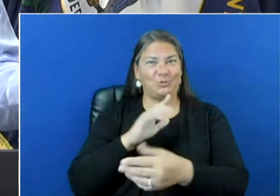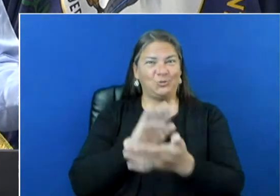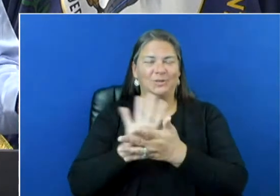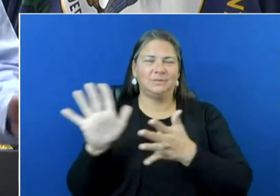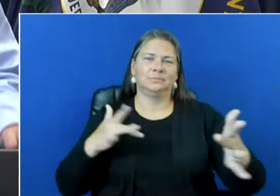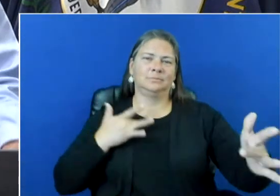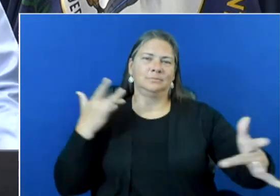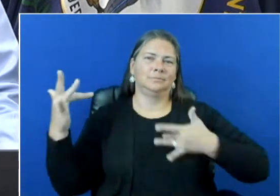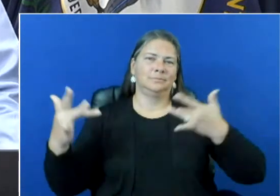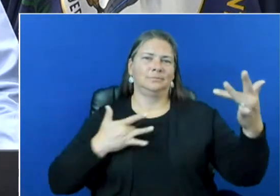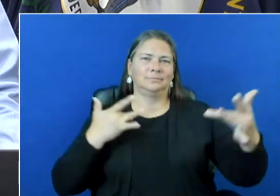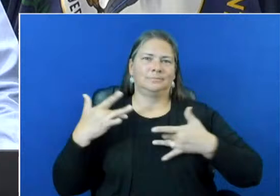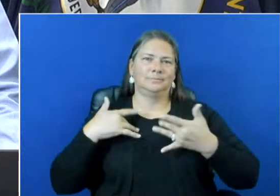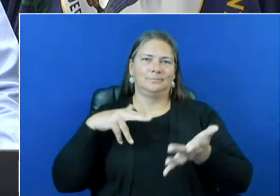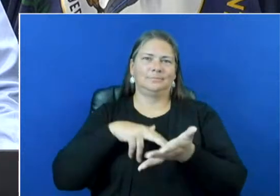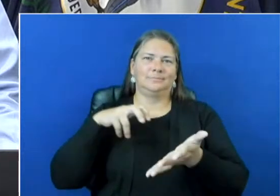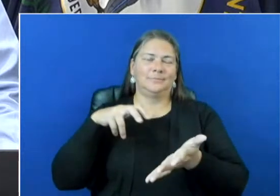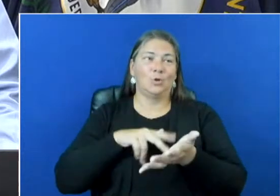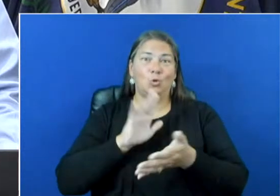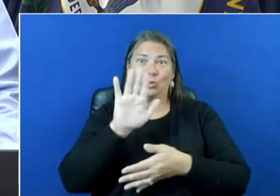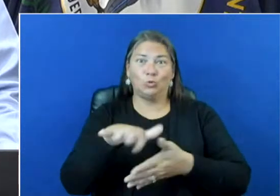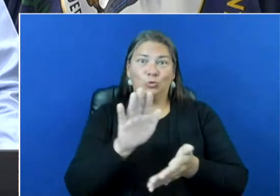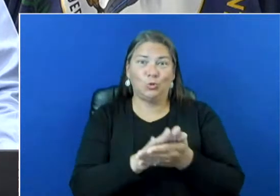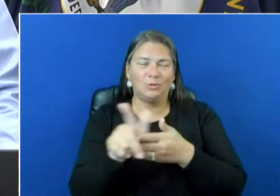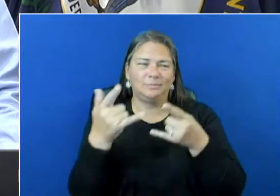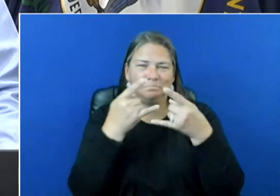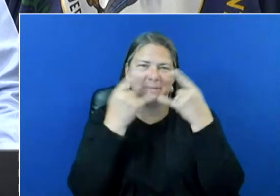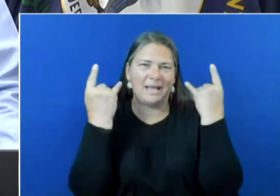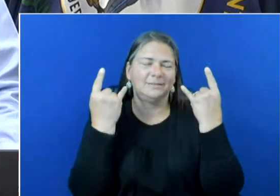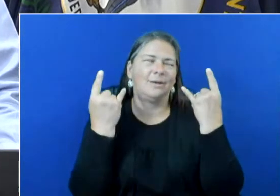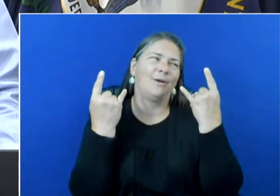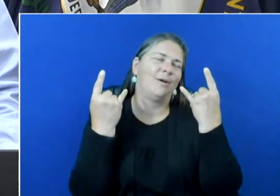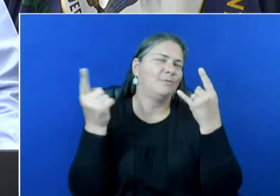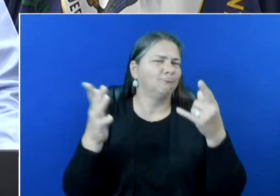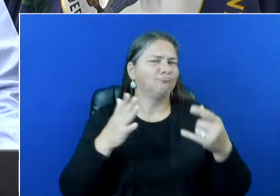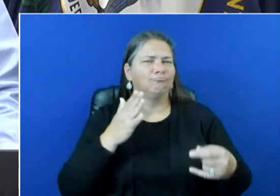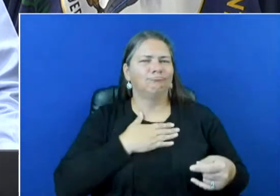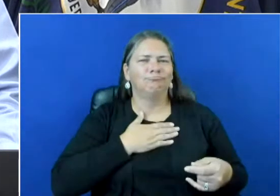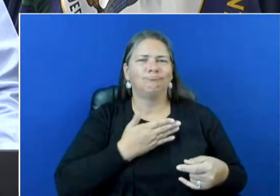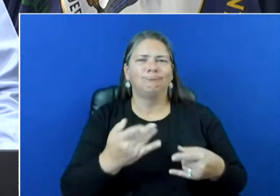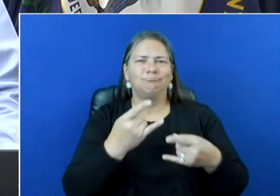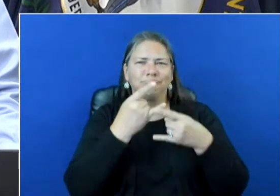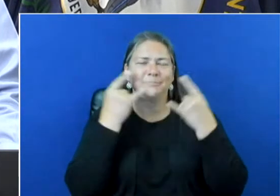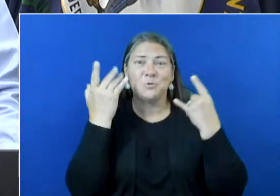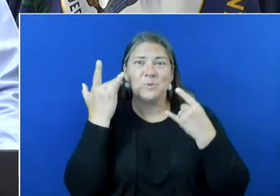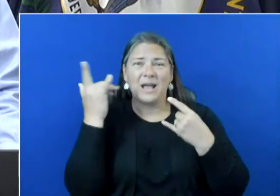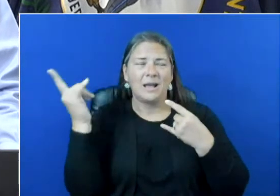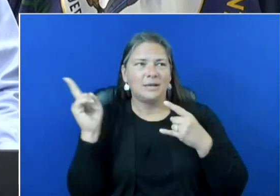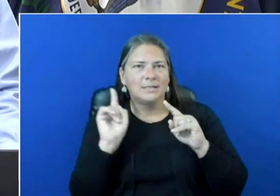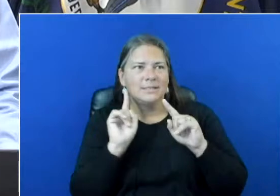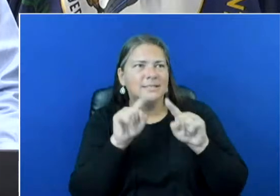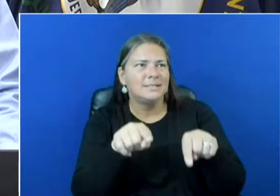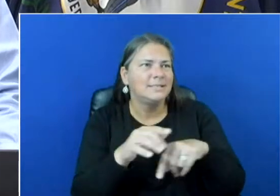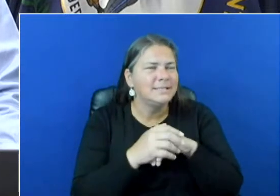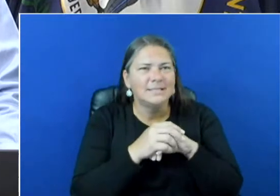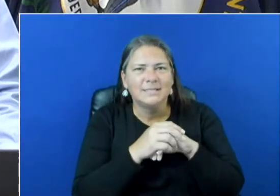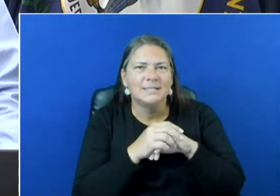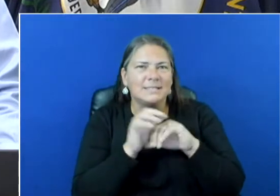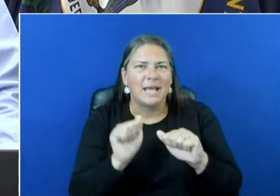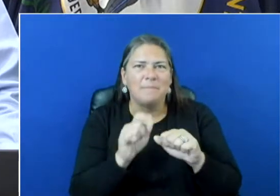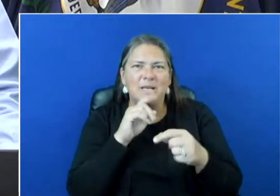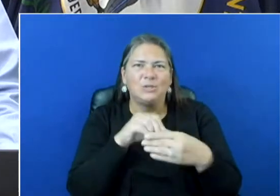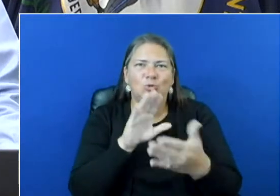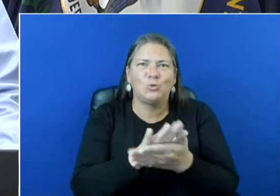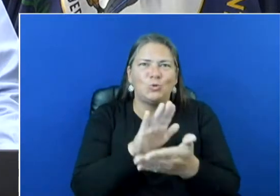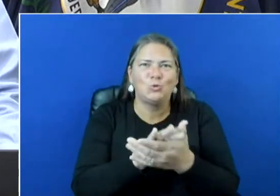they didn't mind putting on that mask at all if it meant they were going to get the maximum number of days in school. And Lila